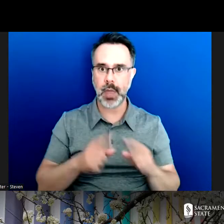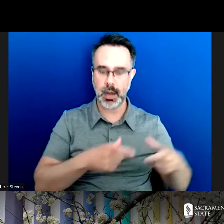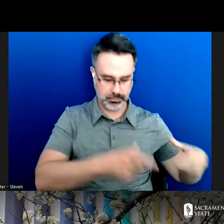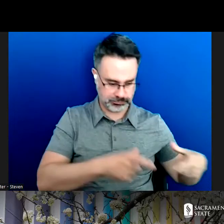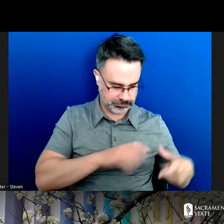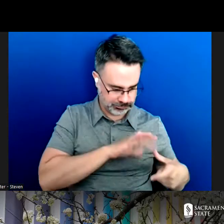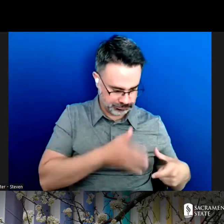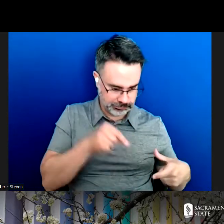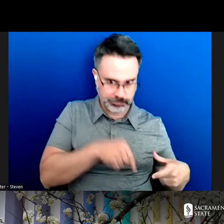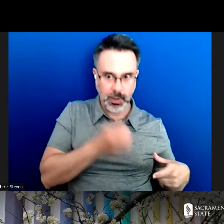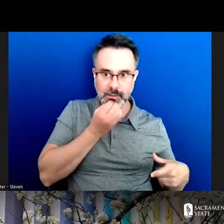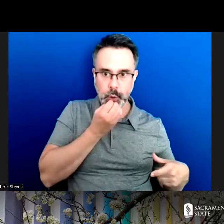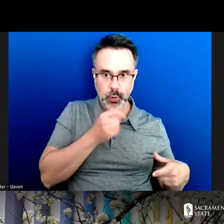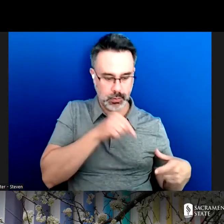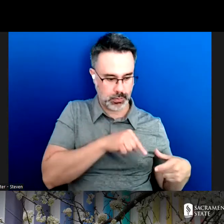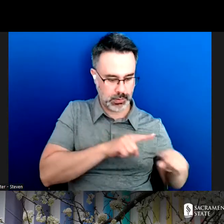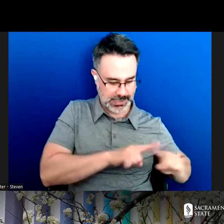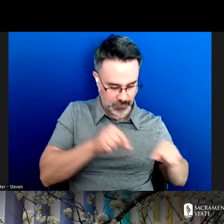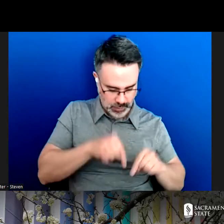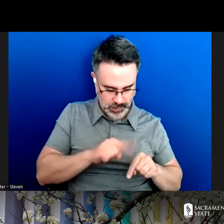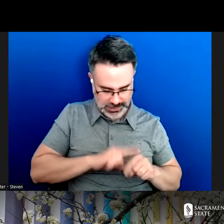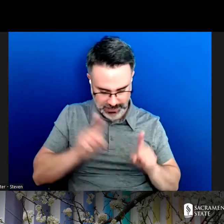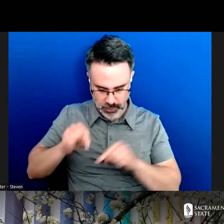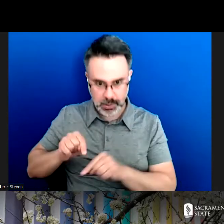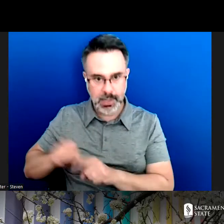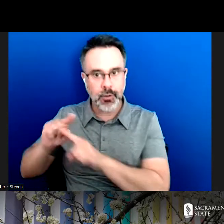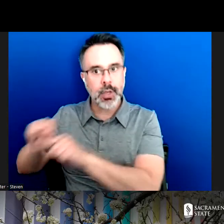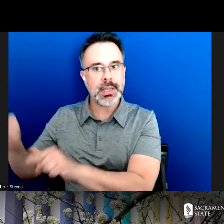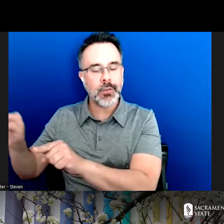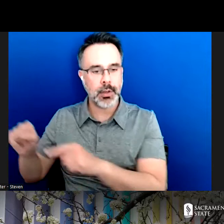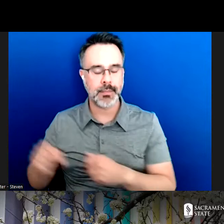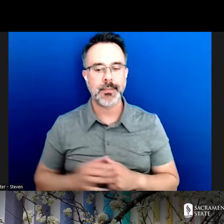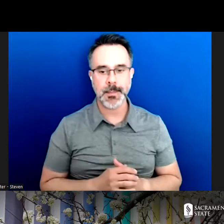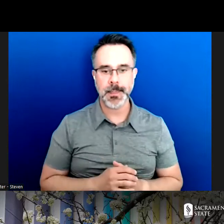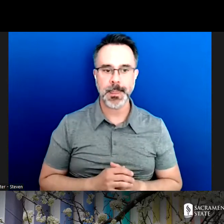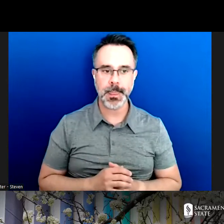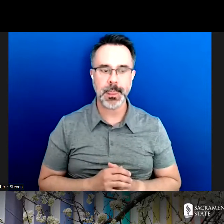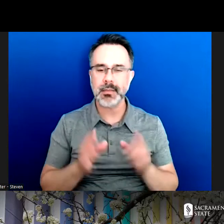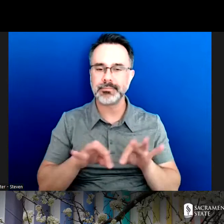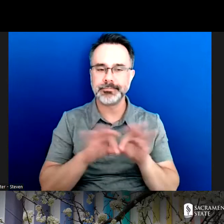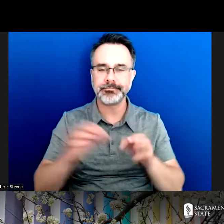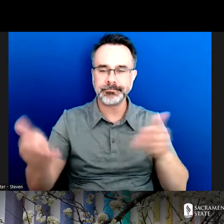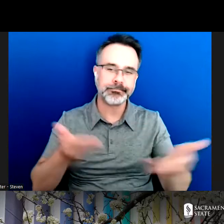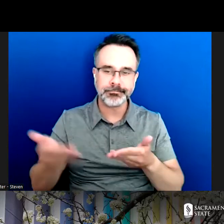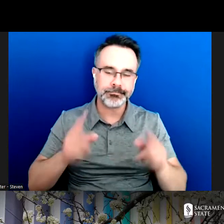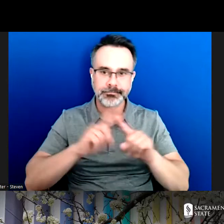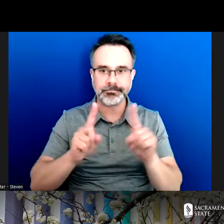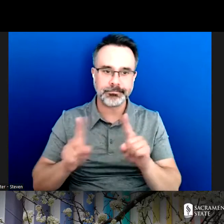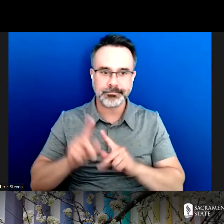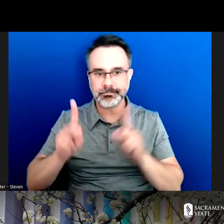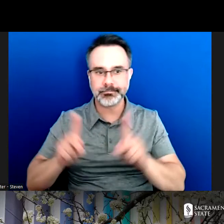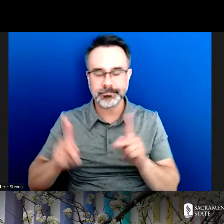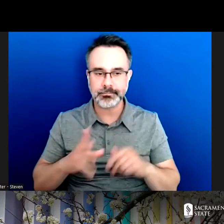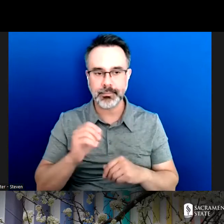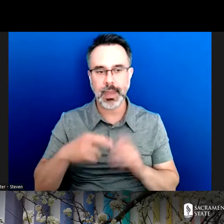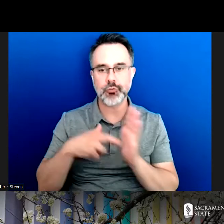Continuing with this metaphor, there's a difference between inviting different voices to the table and equity and representation. If